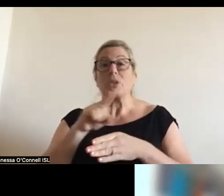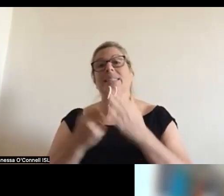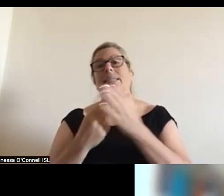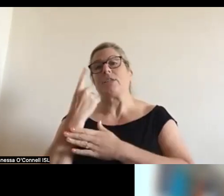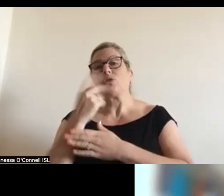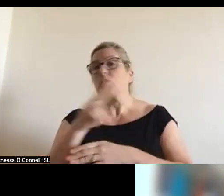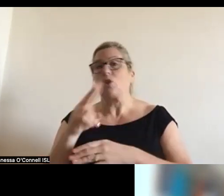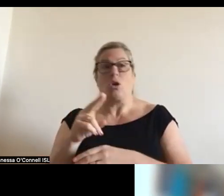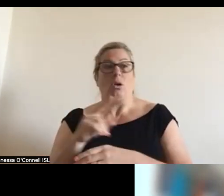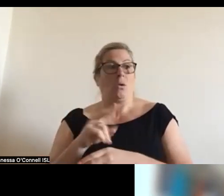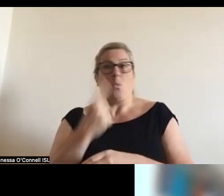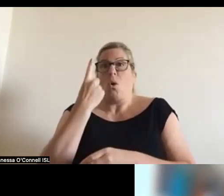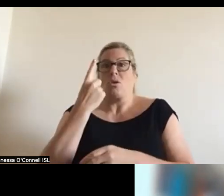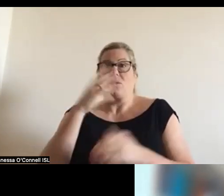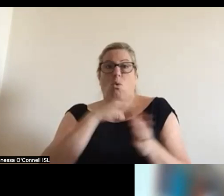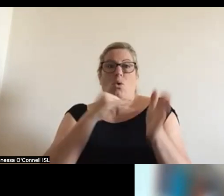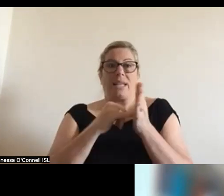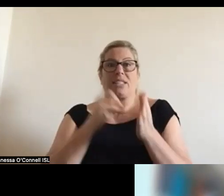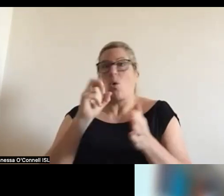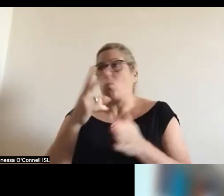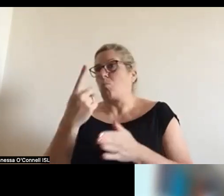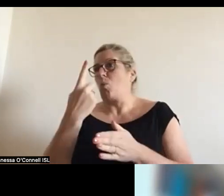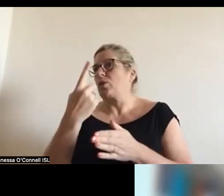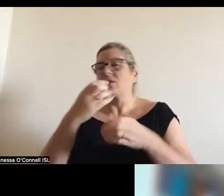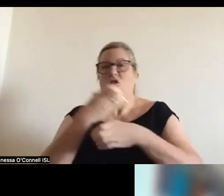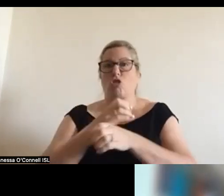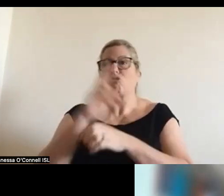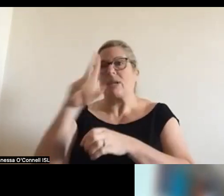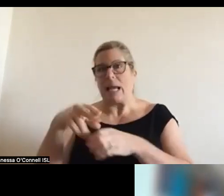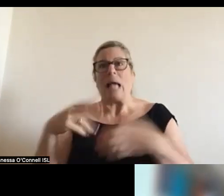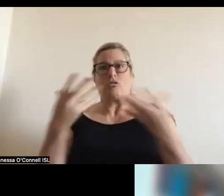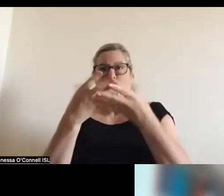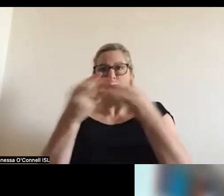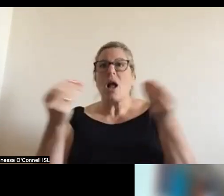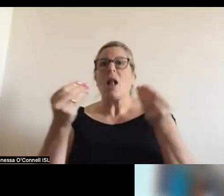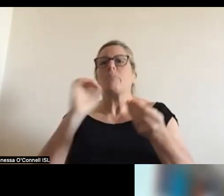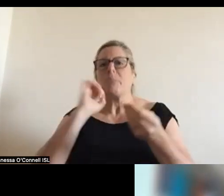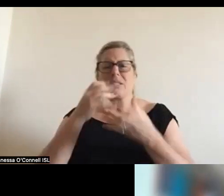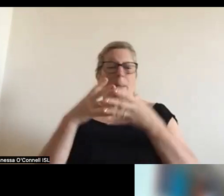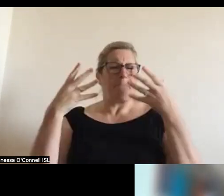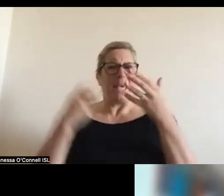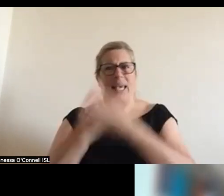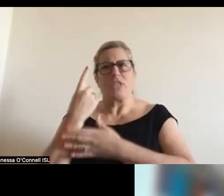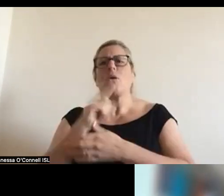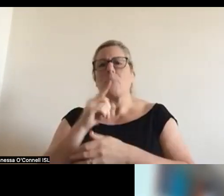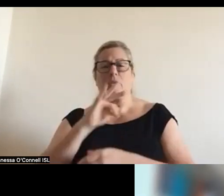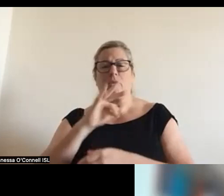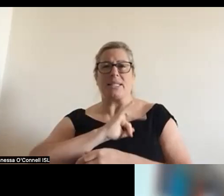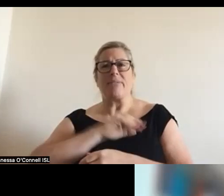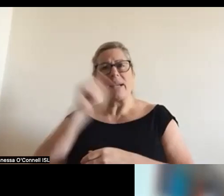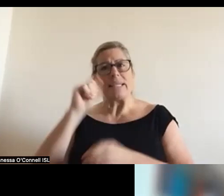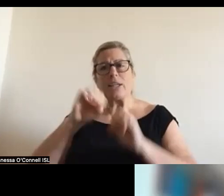organization can, or no one state even can solve on its own, because it's such a massive issue. But I think that for me, the big thing is the social